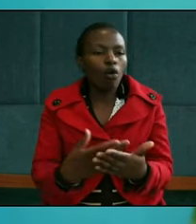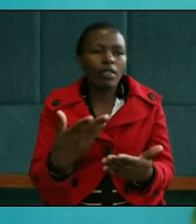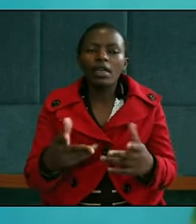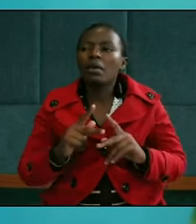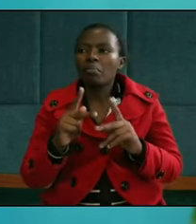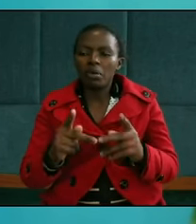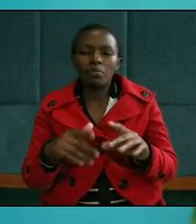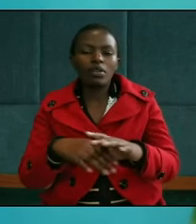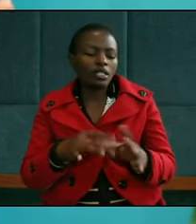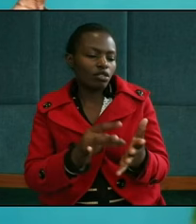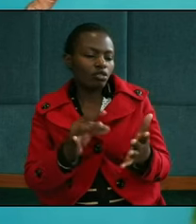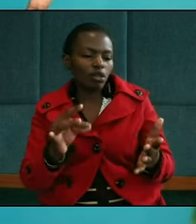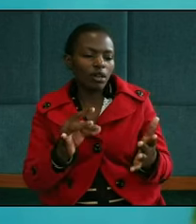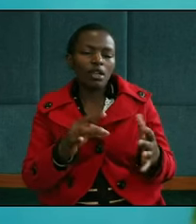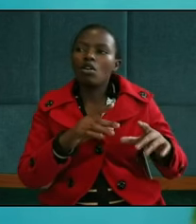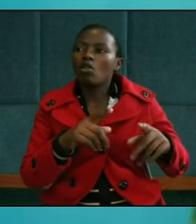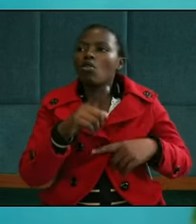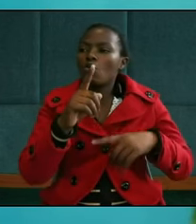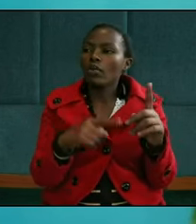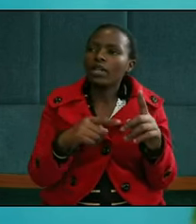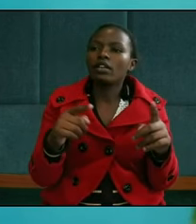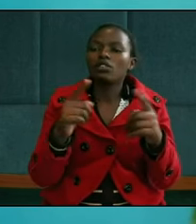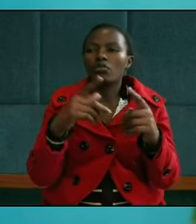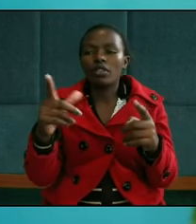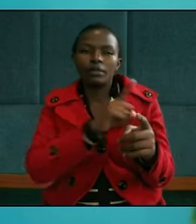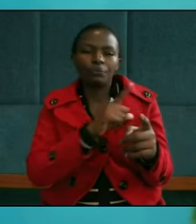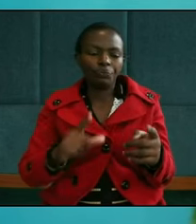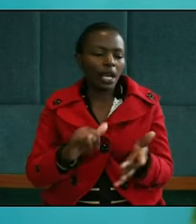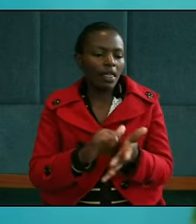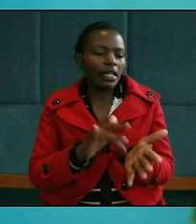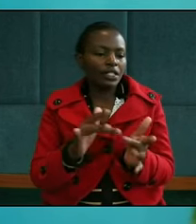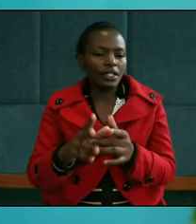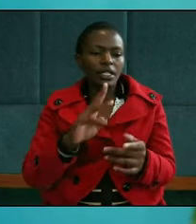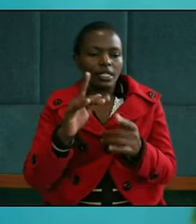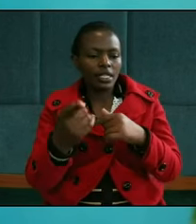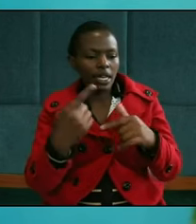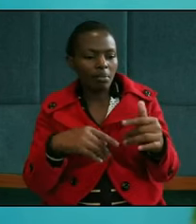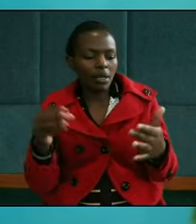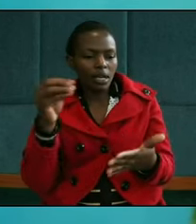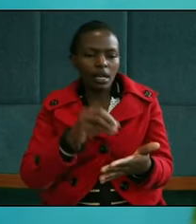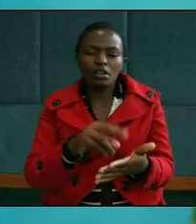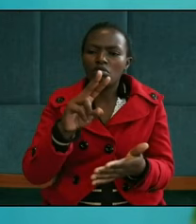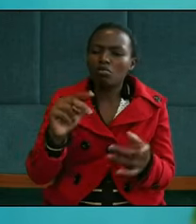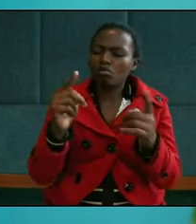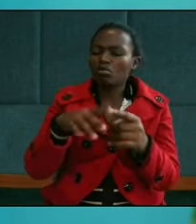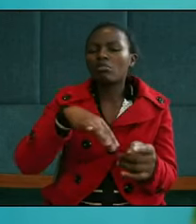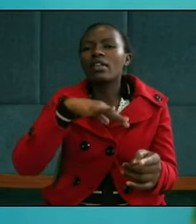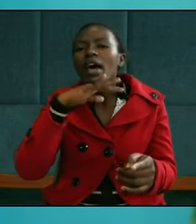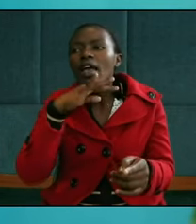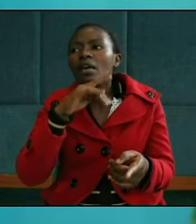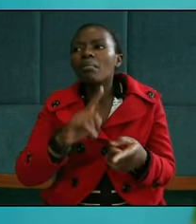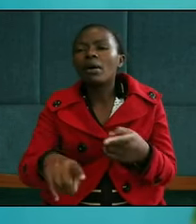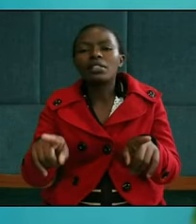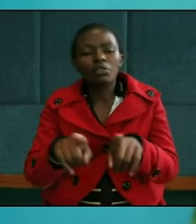Lord. The people of the world have been informed that Jesus is coming again, not to die as a ransom, but now